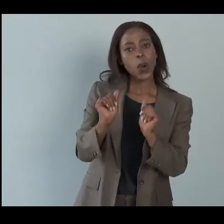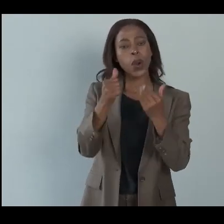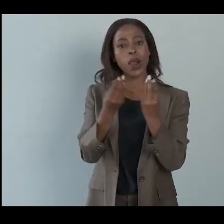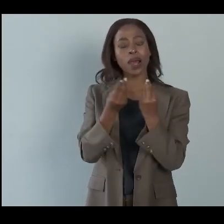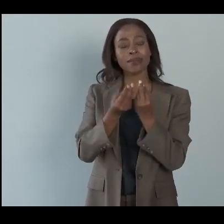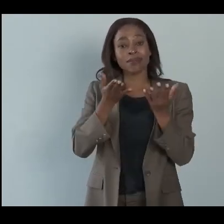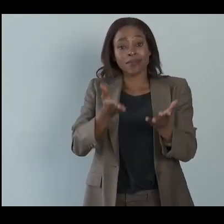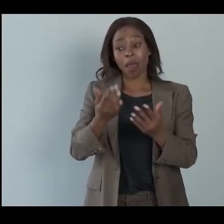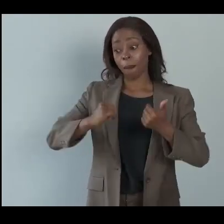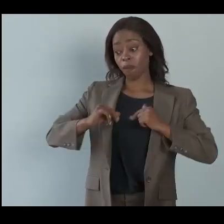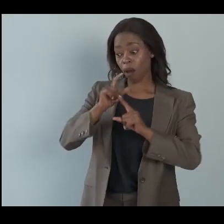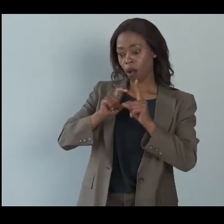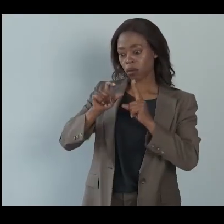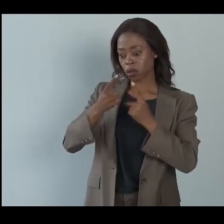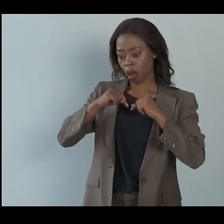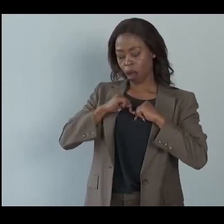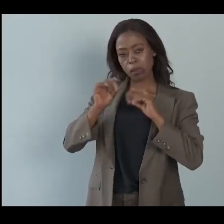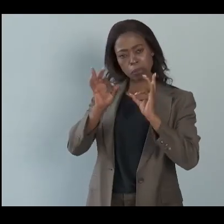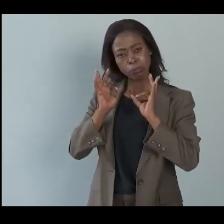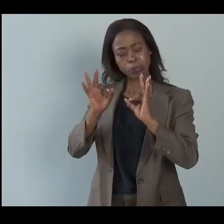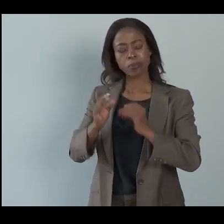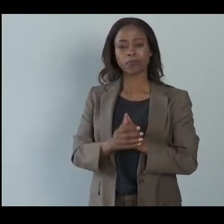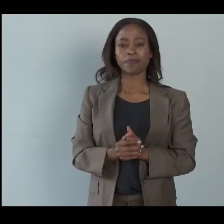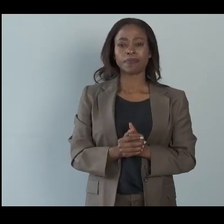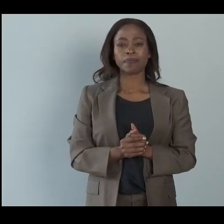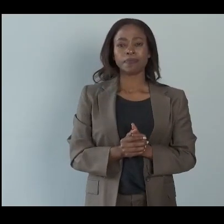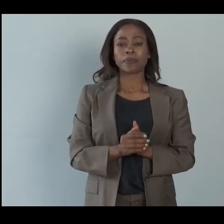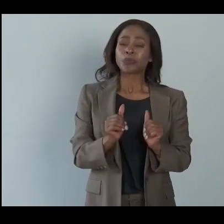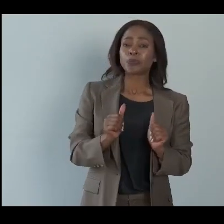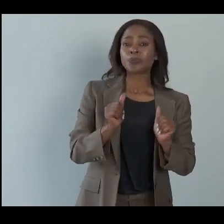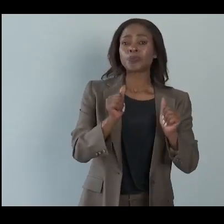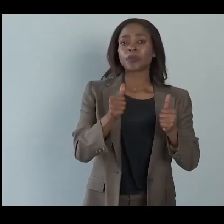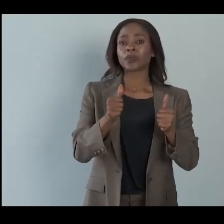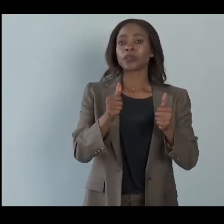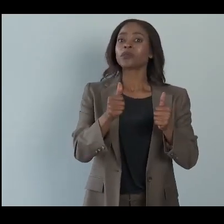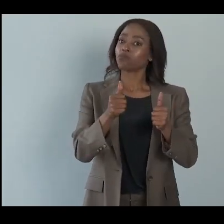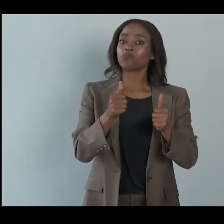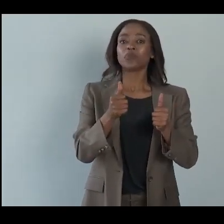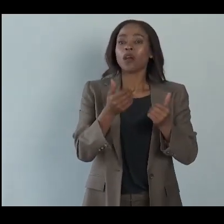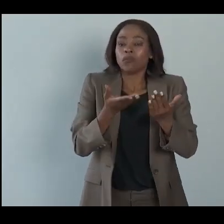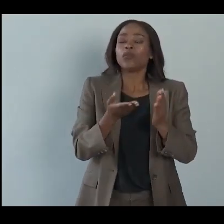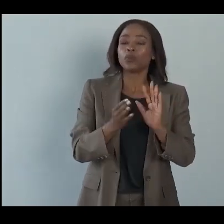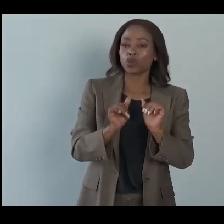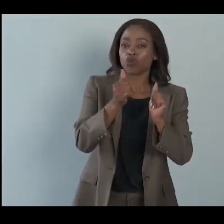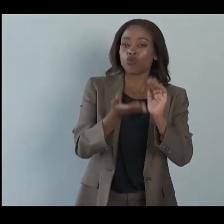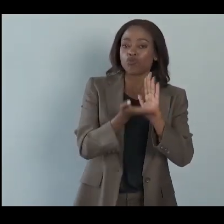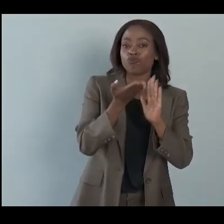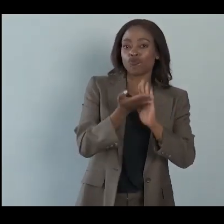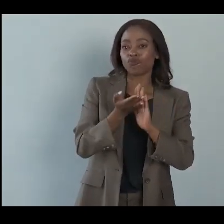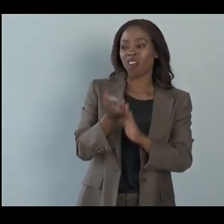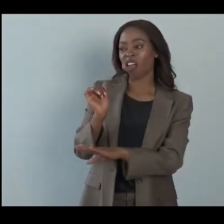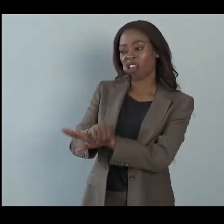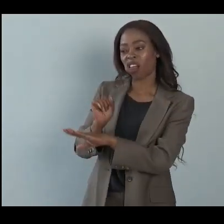that understands that. As Jim Collins put it, good is the enemy of great. Mediocre is not